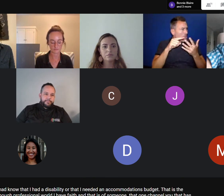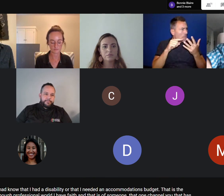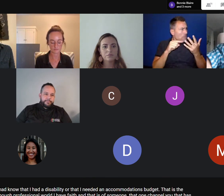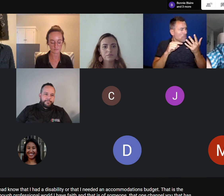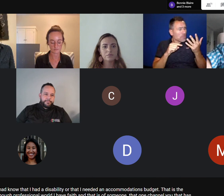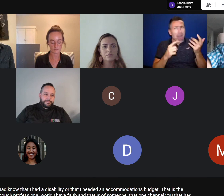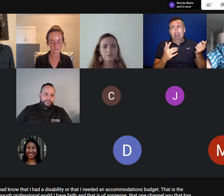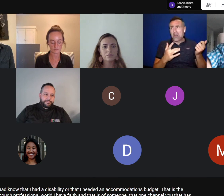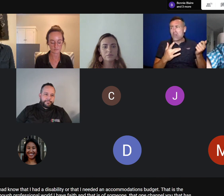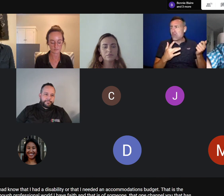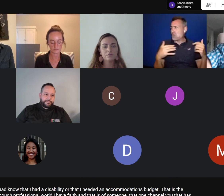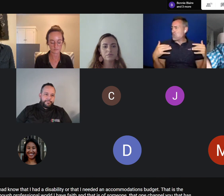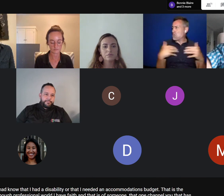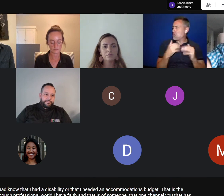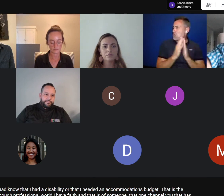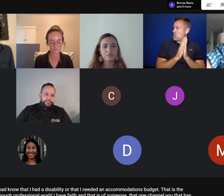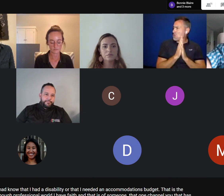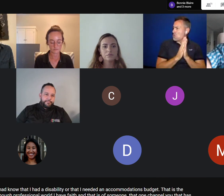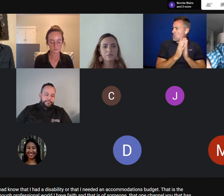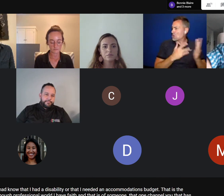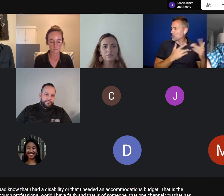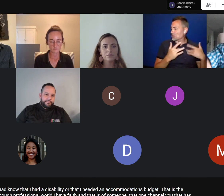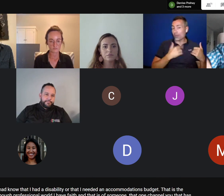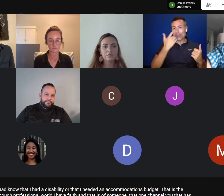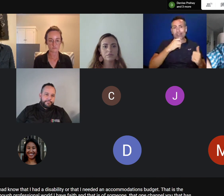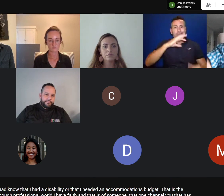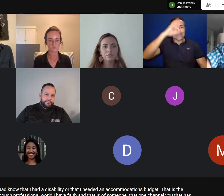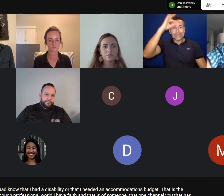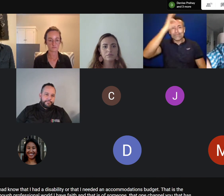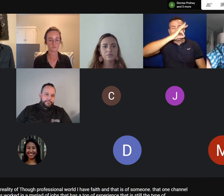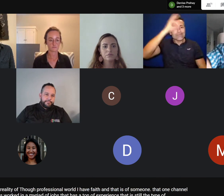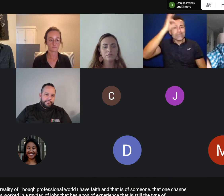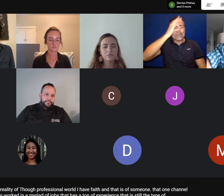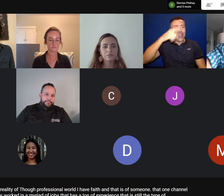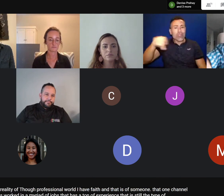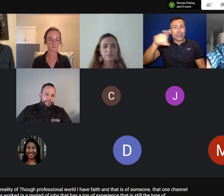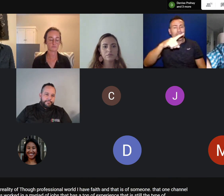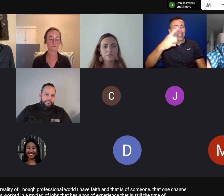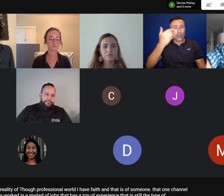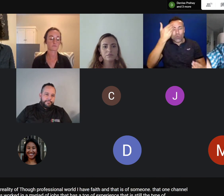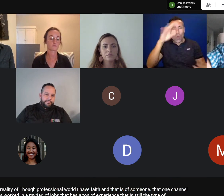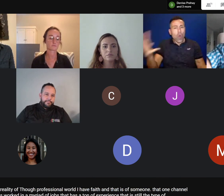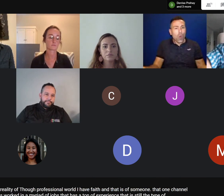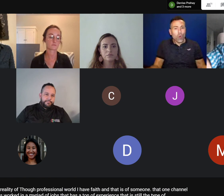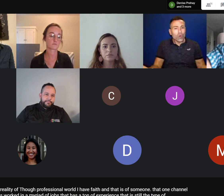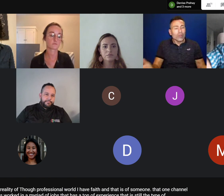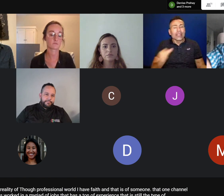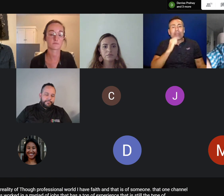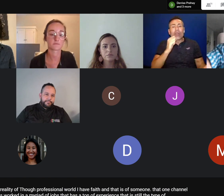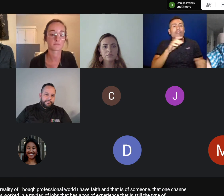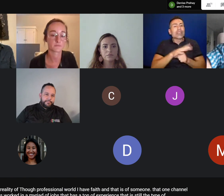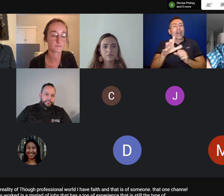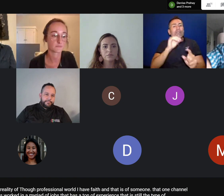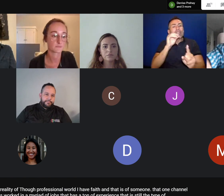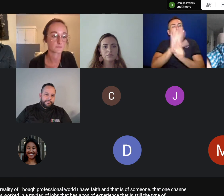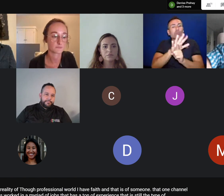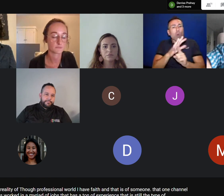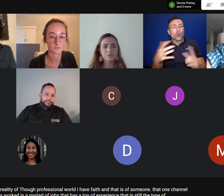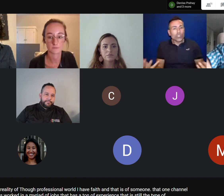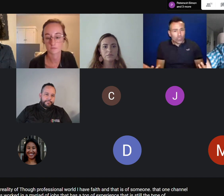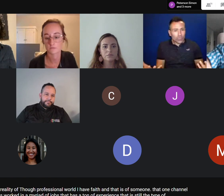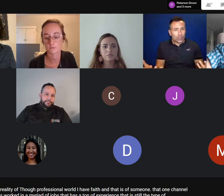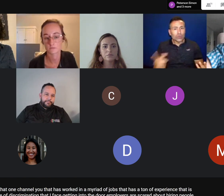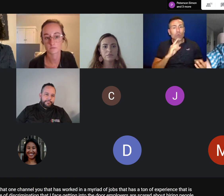and just lack of exposure, which is really what we are trying to change here, just really change the